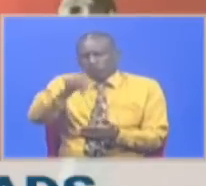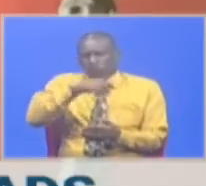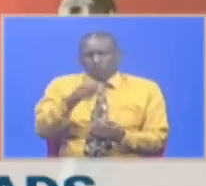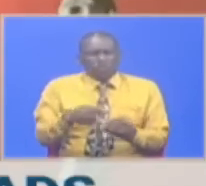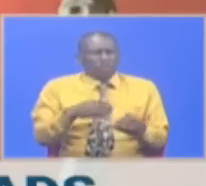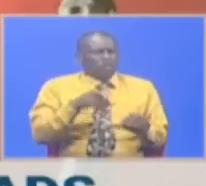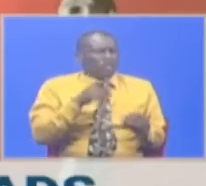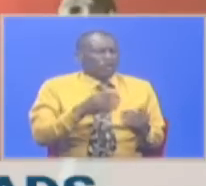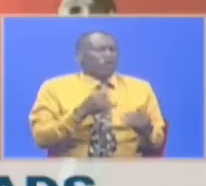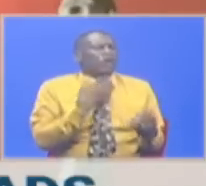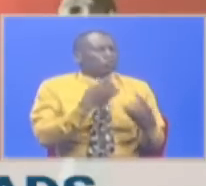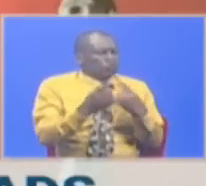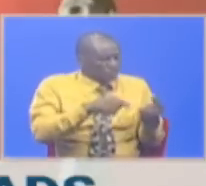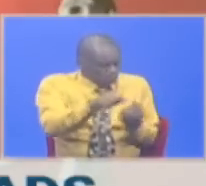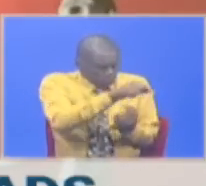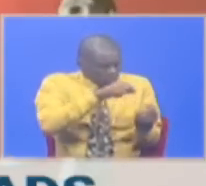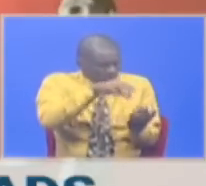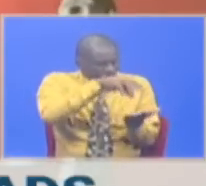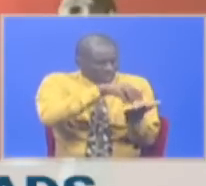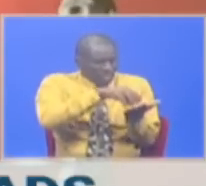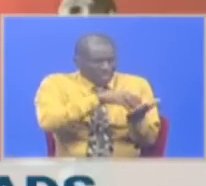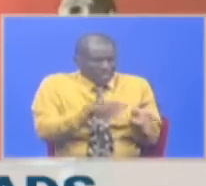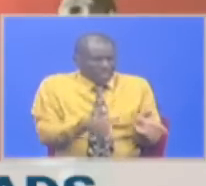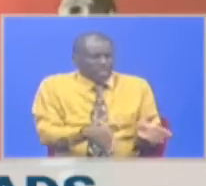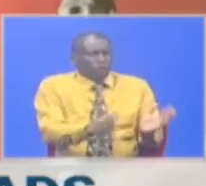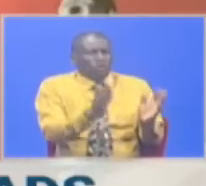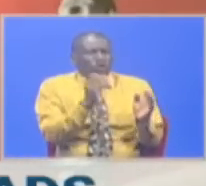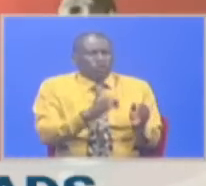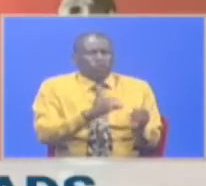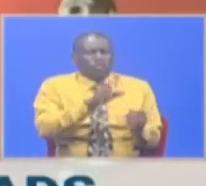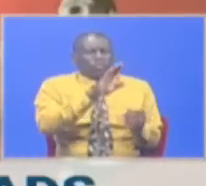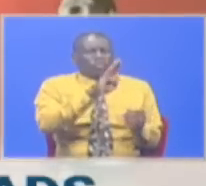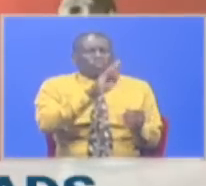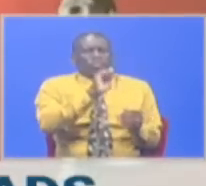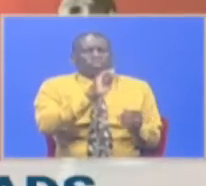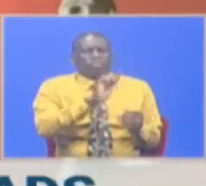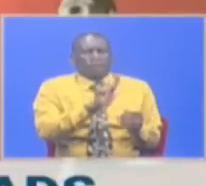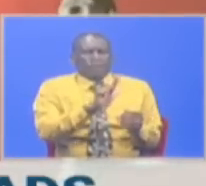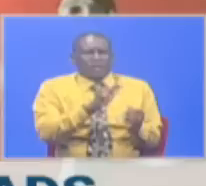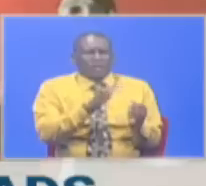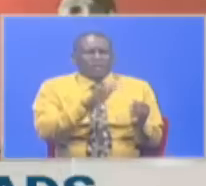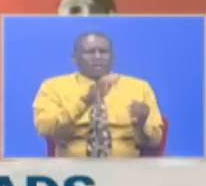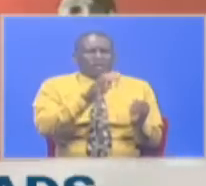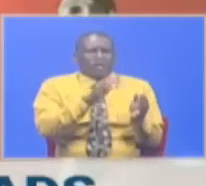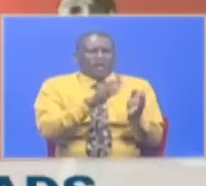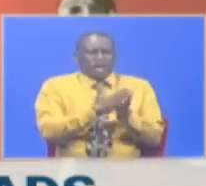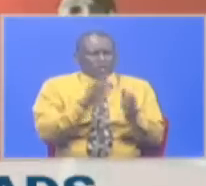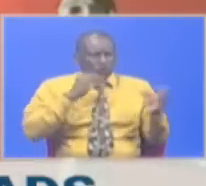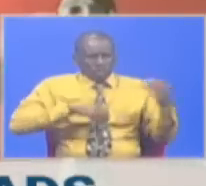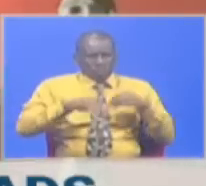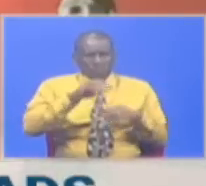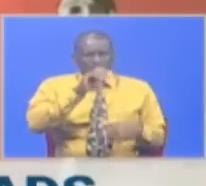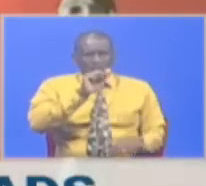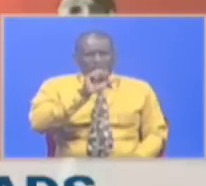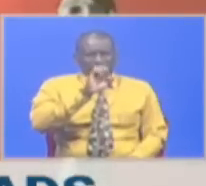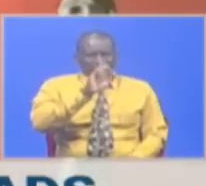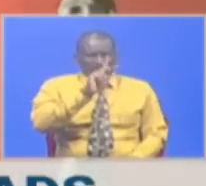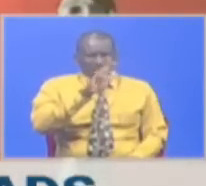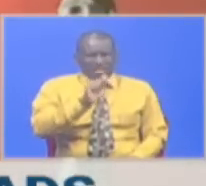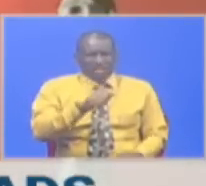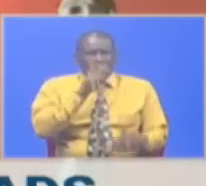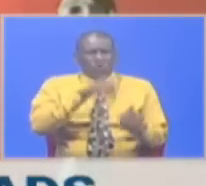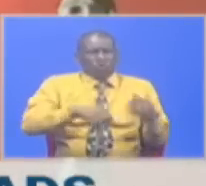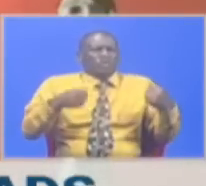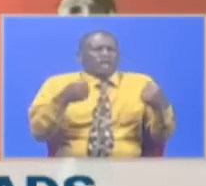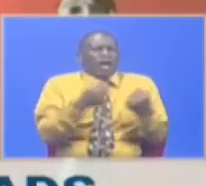to a specific case in terms of the bail and ASECA and corruption. What happened to the Samburu